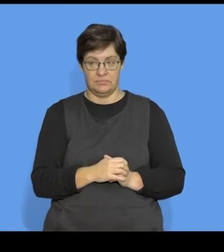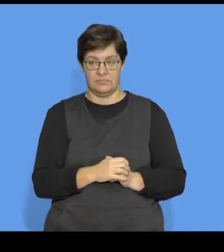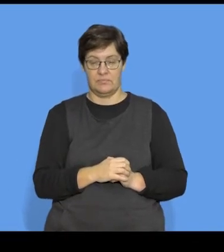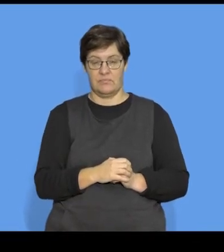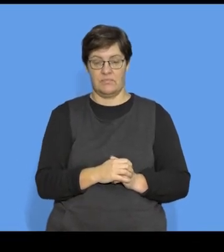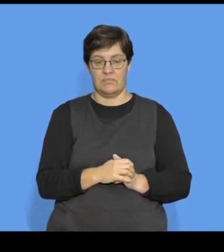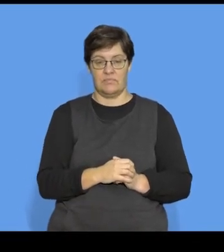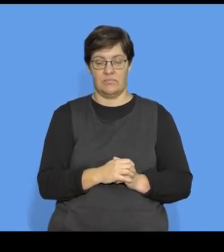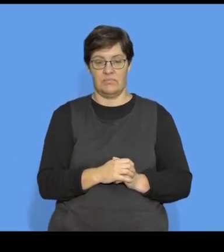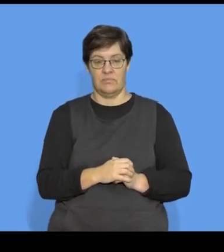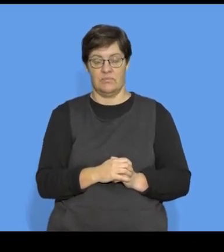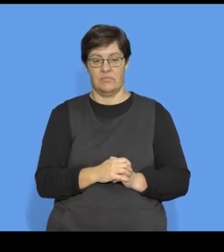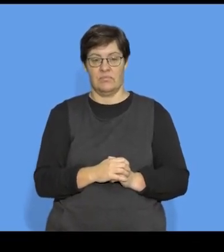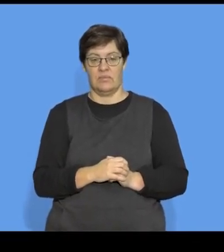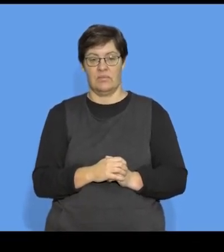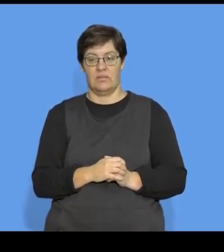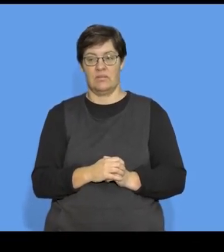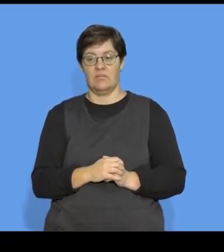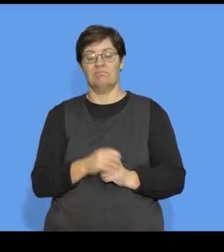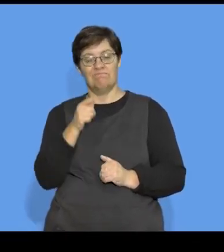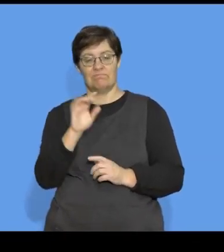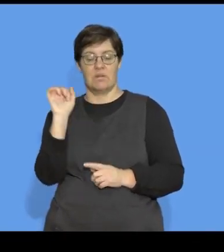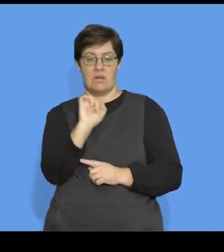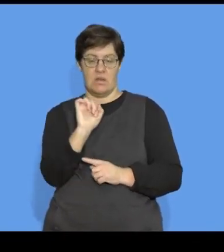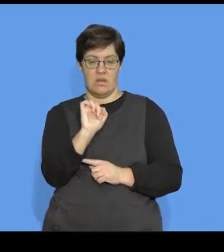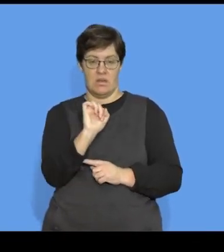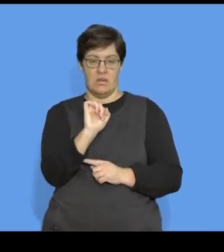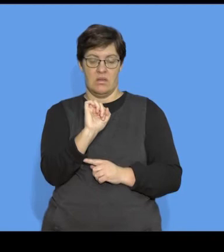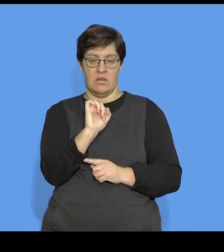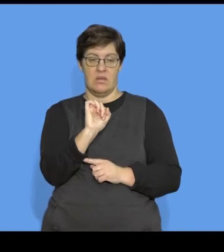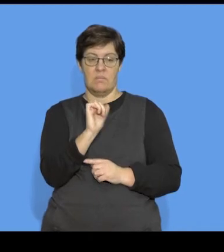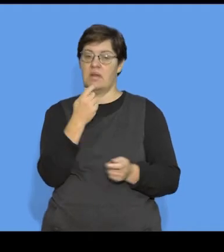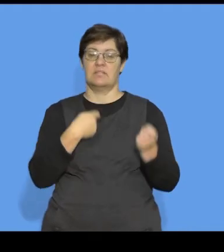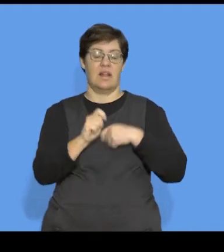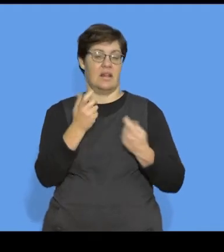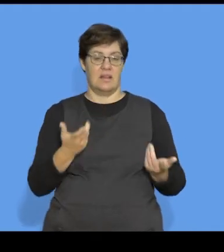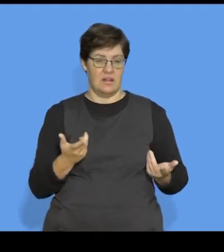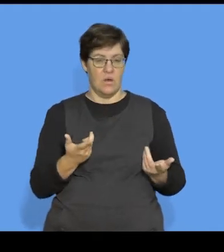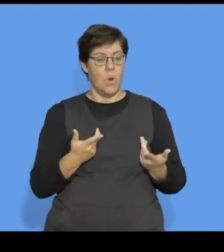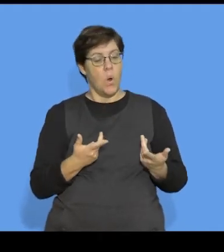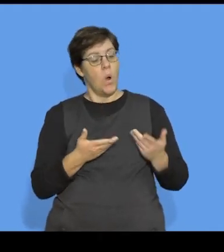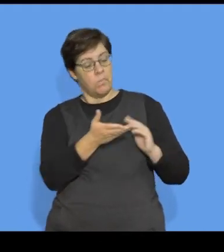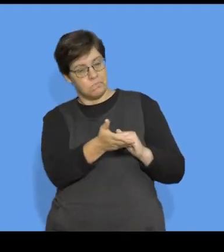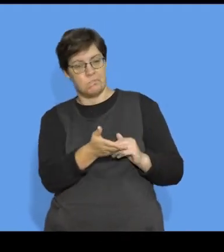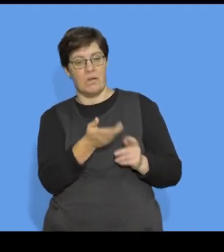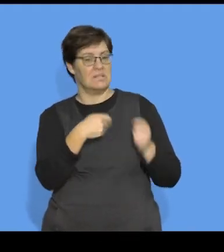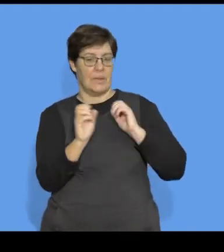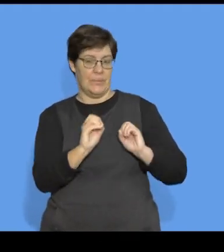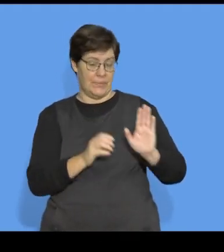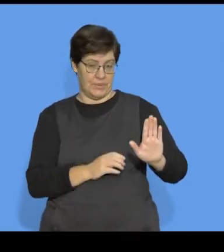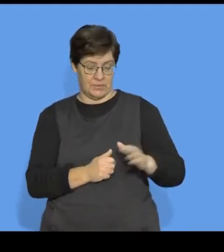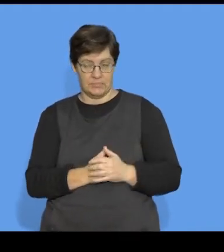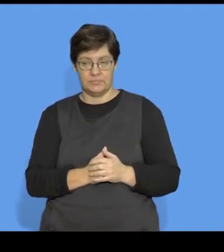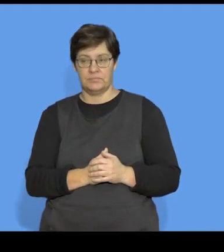We've got the 77,400 for the vehicle that were unsold or your remaining vehicles.